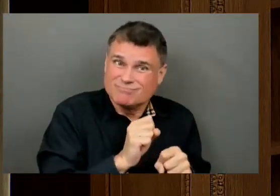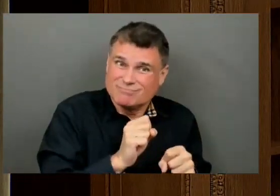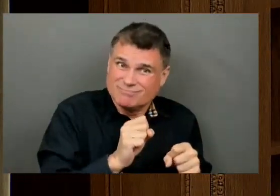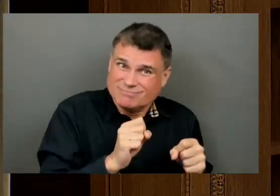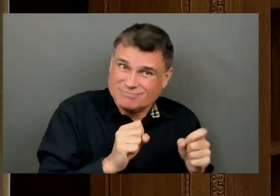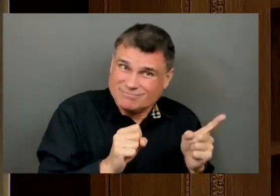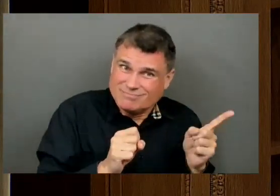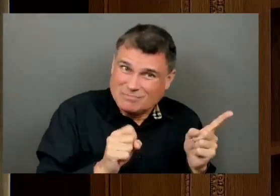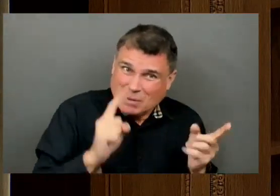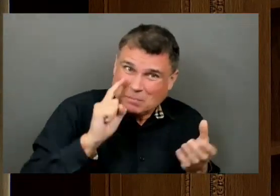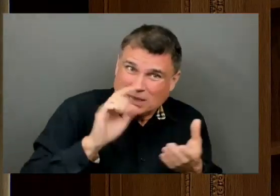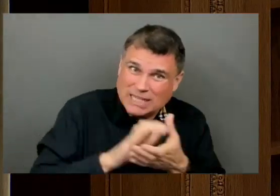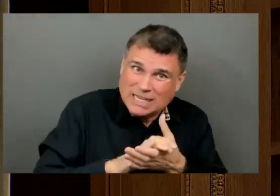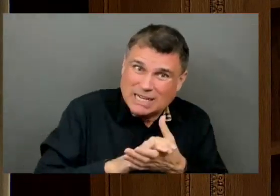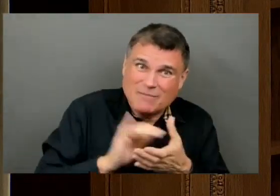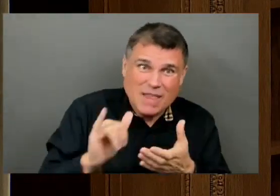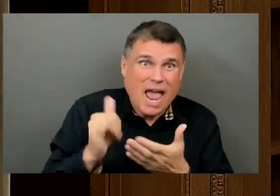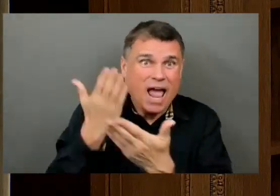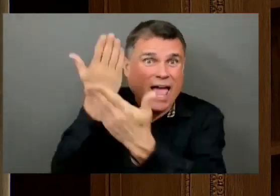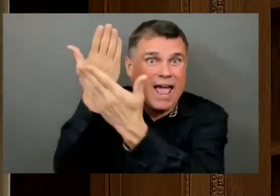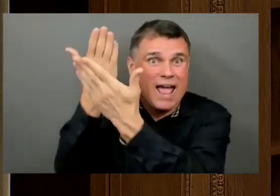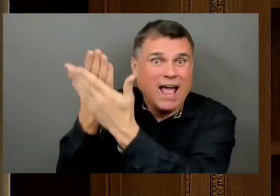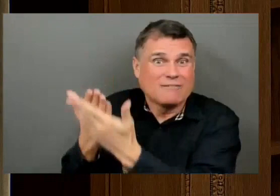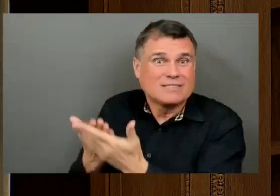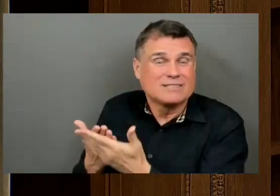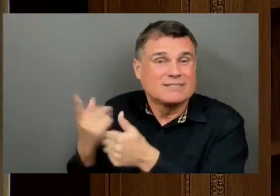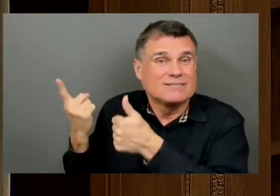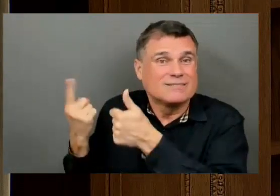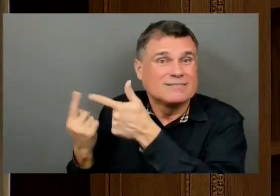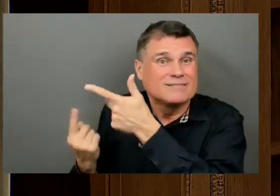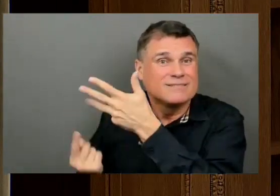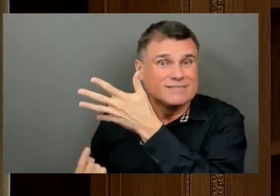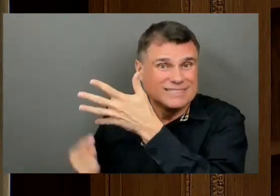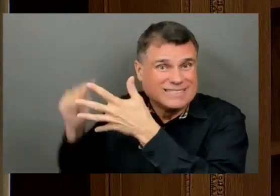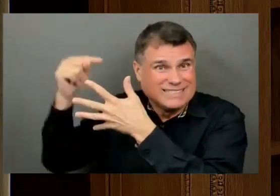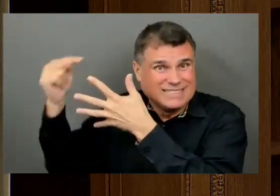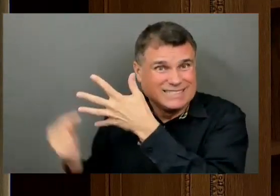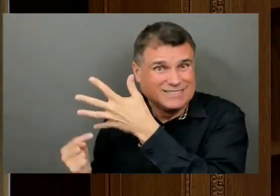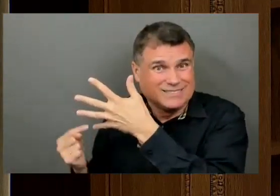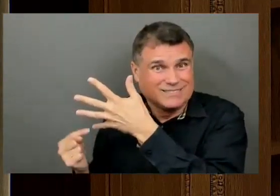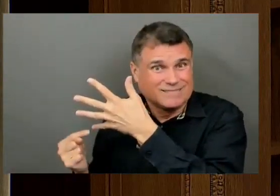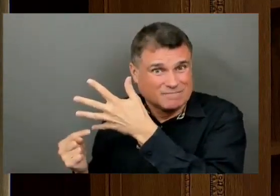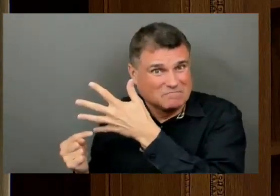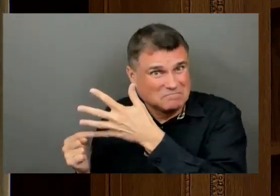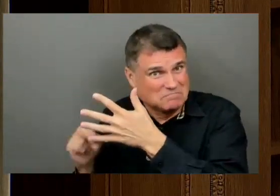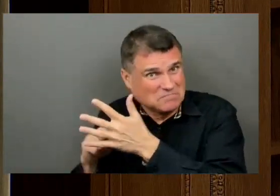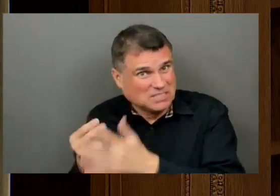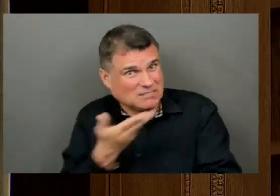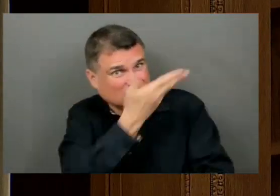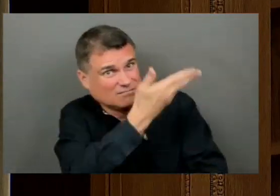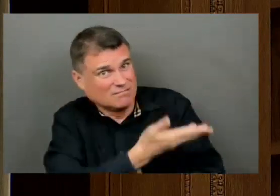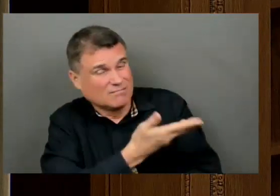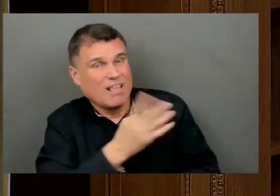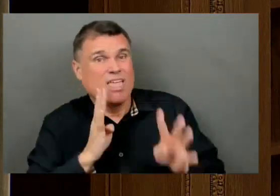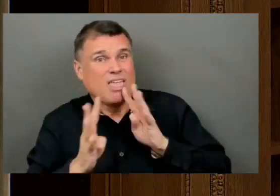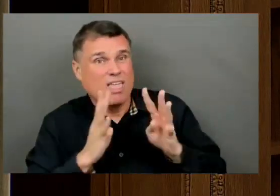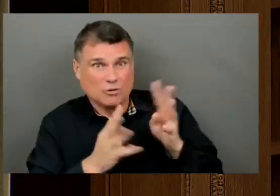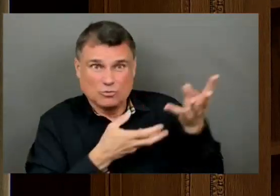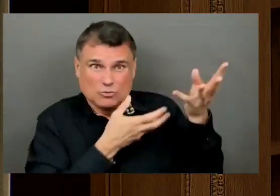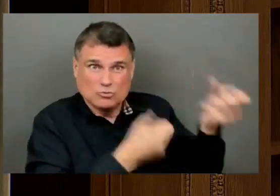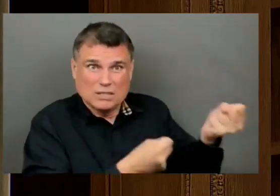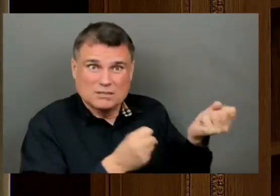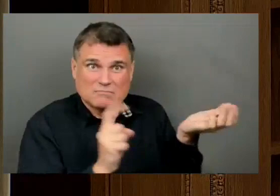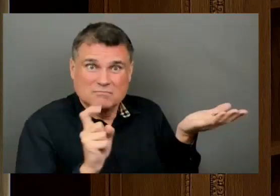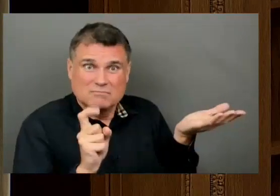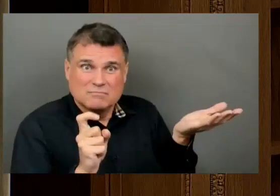him to investigate himself, his government, his caucus? Will he do the right thing and call